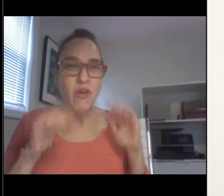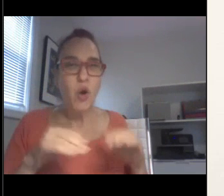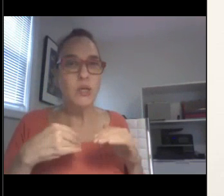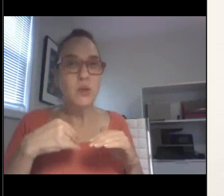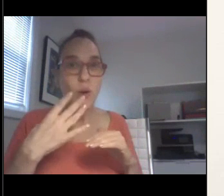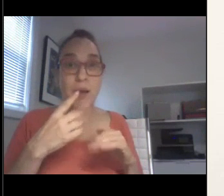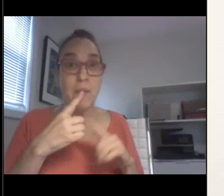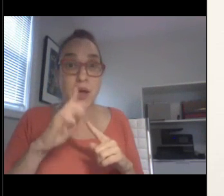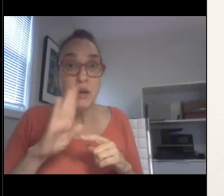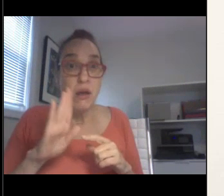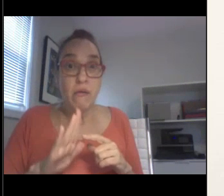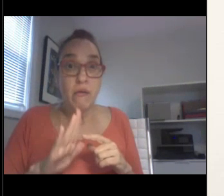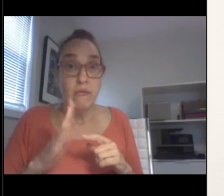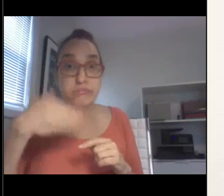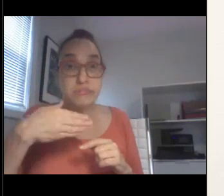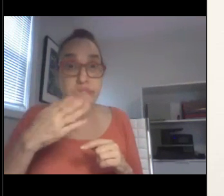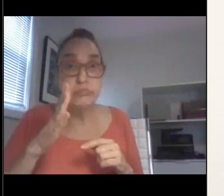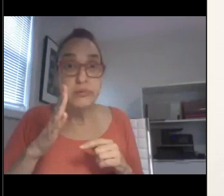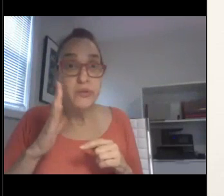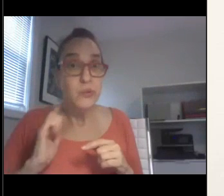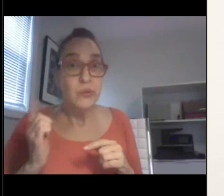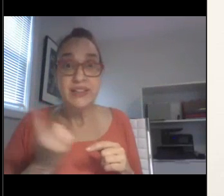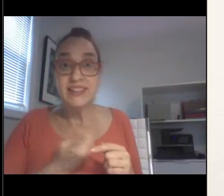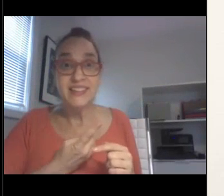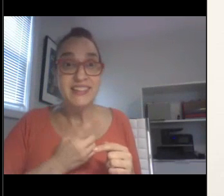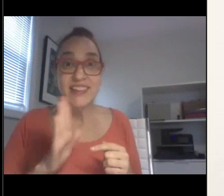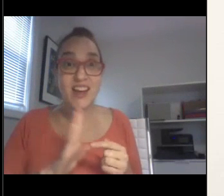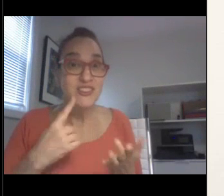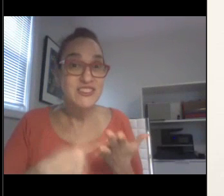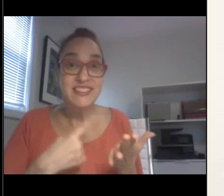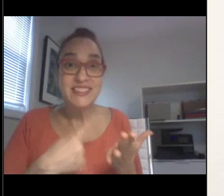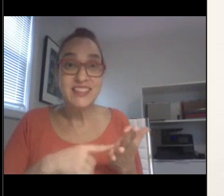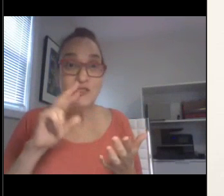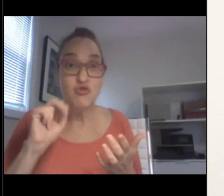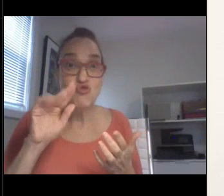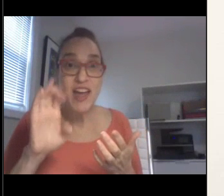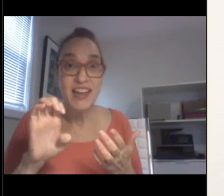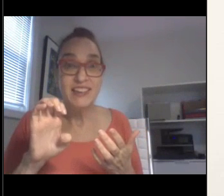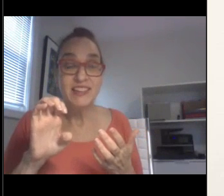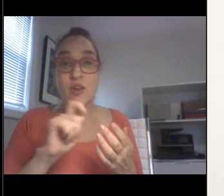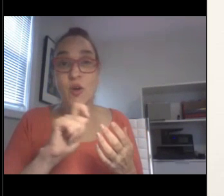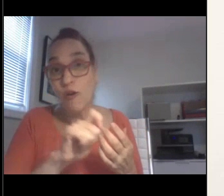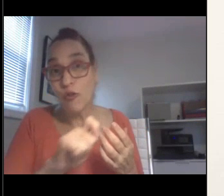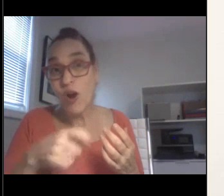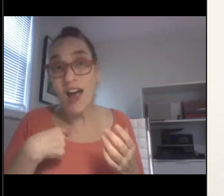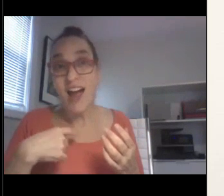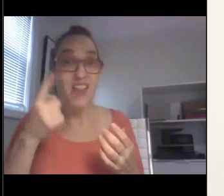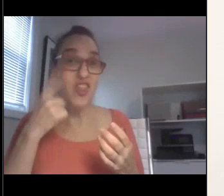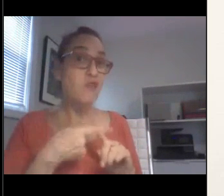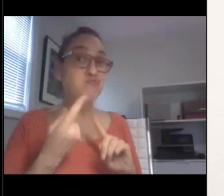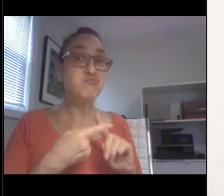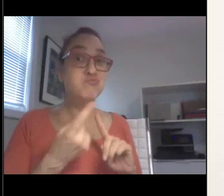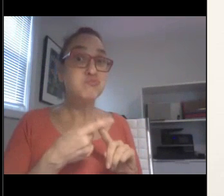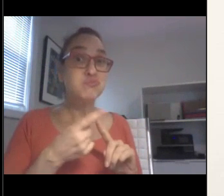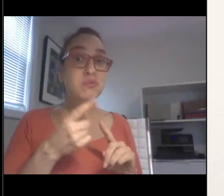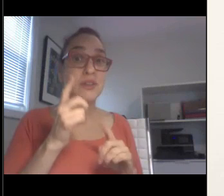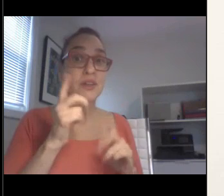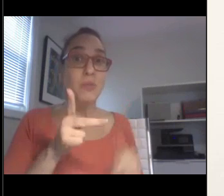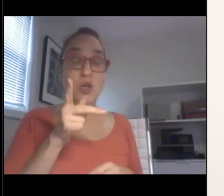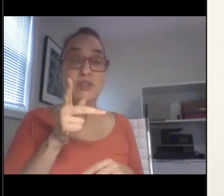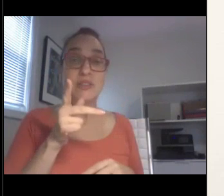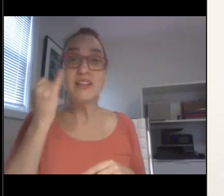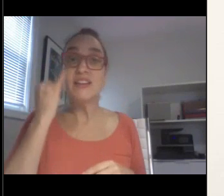talked about race, therefore white was the way he took it. And this is the first time that he'd ever experienced that not being the